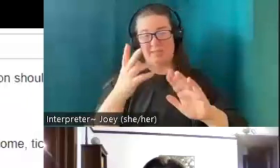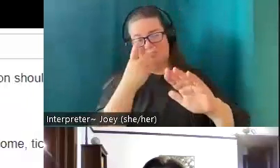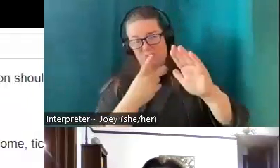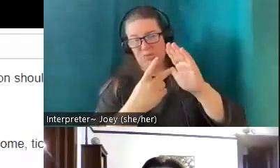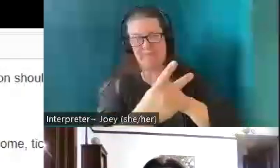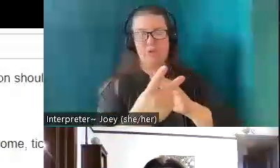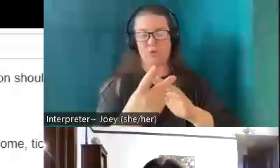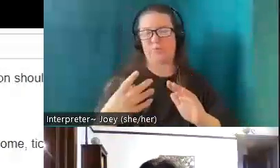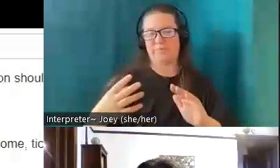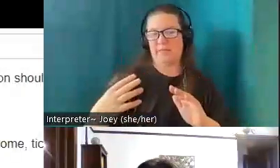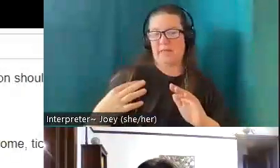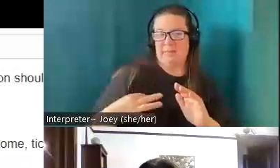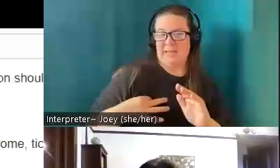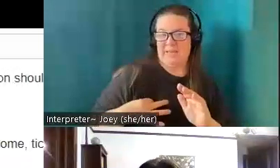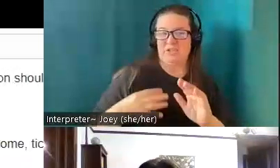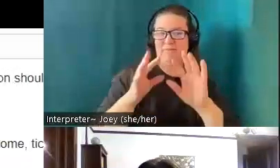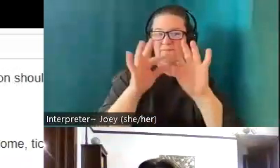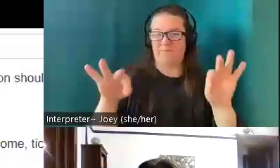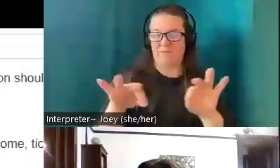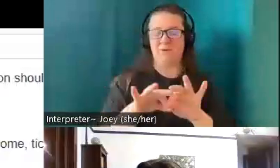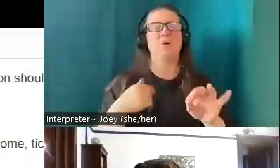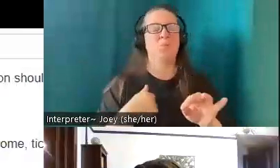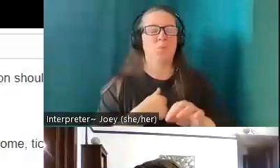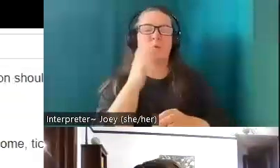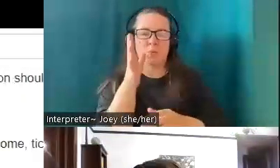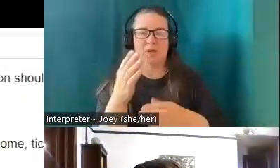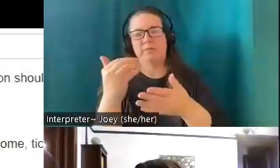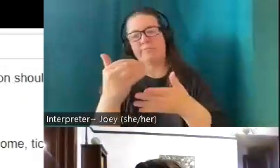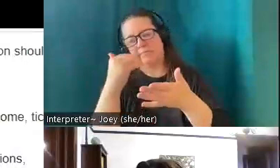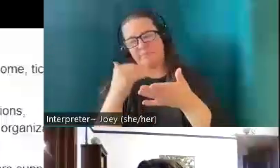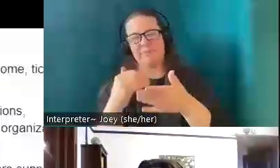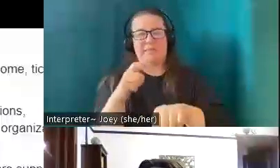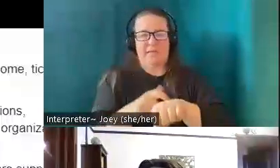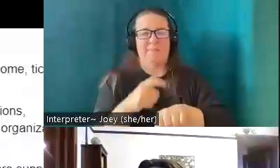time for Q&A, and we'll try to get through as many questions as we